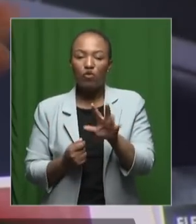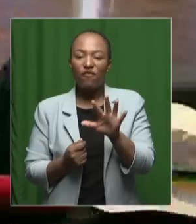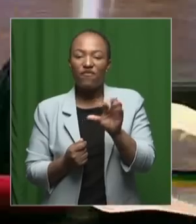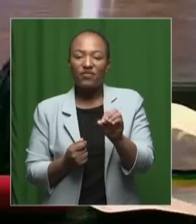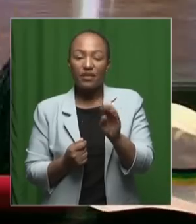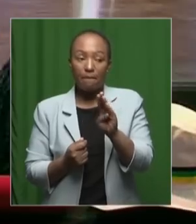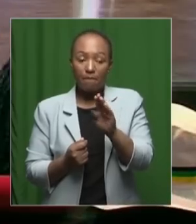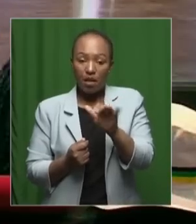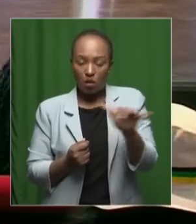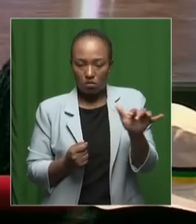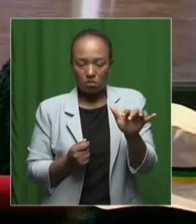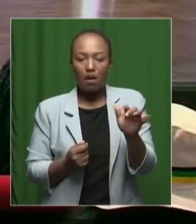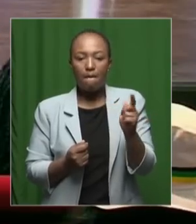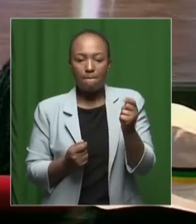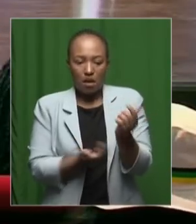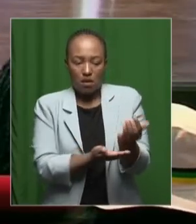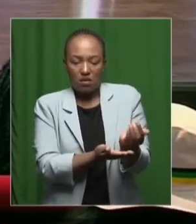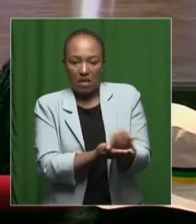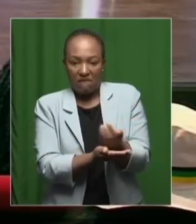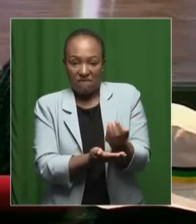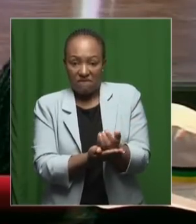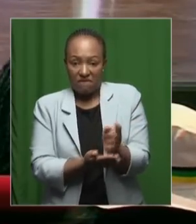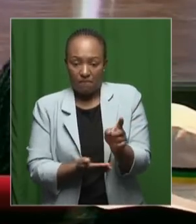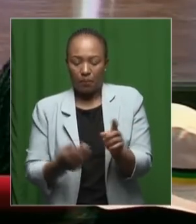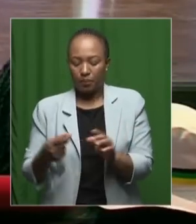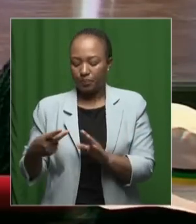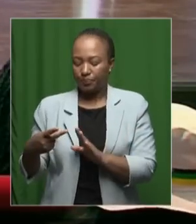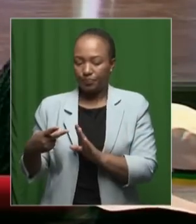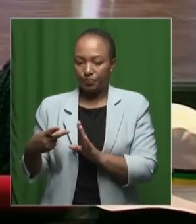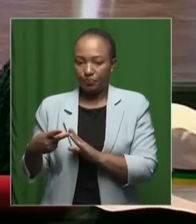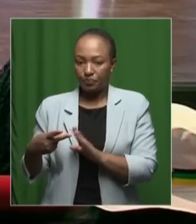That's what we'll save as the EFF. Secondly,